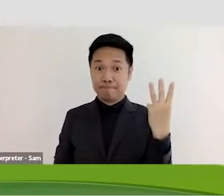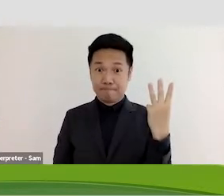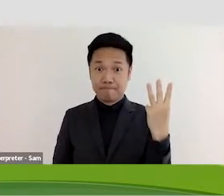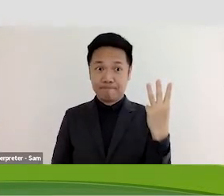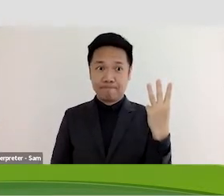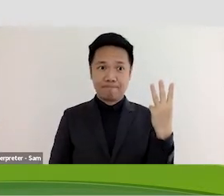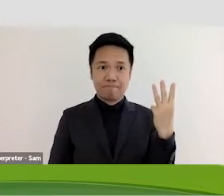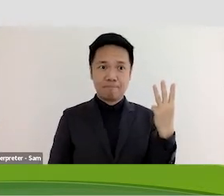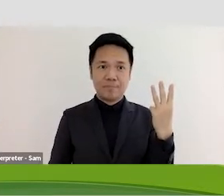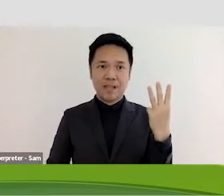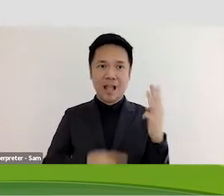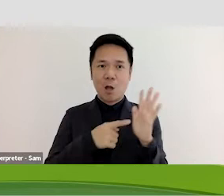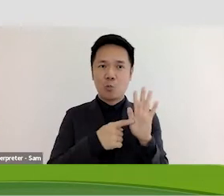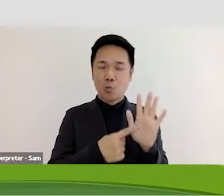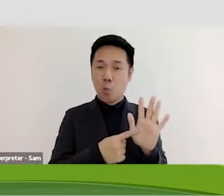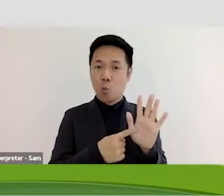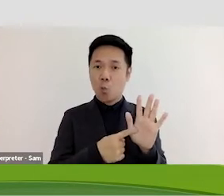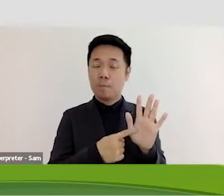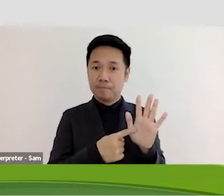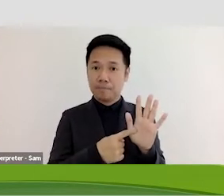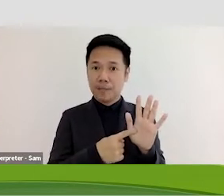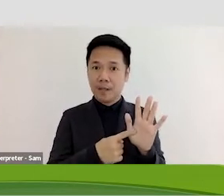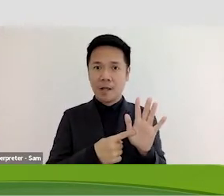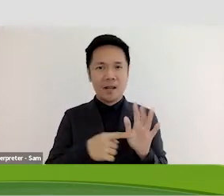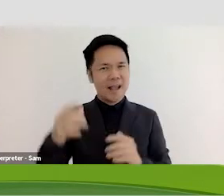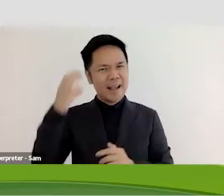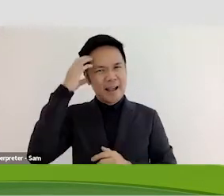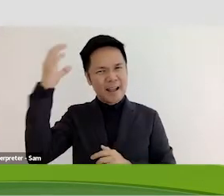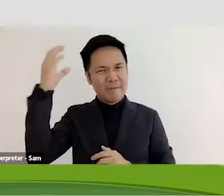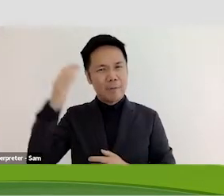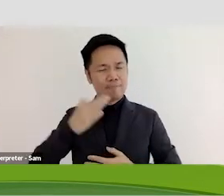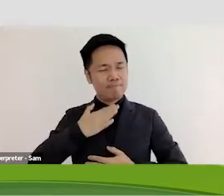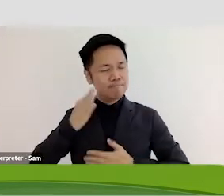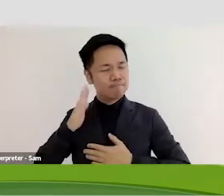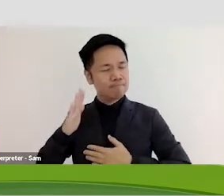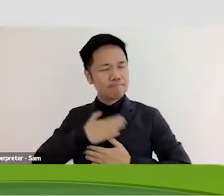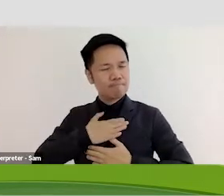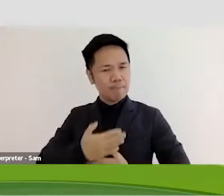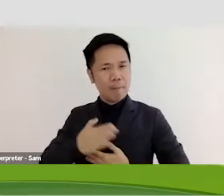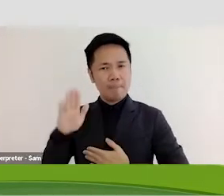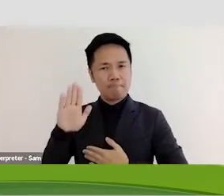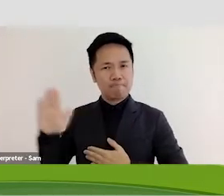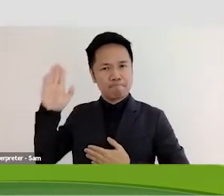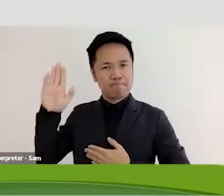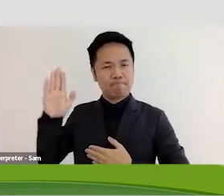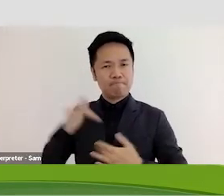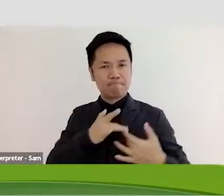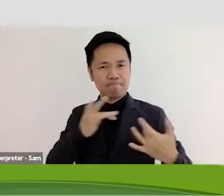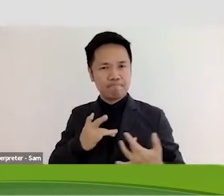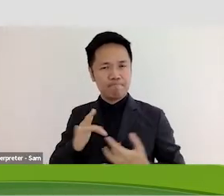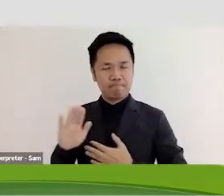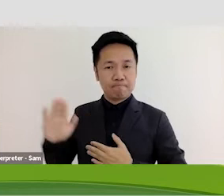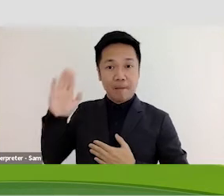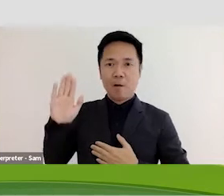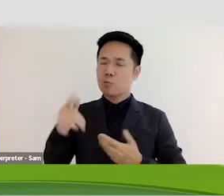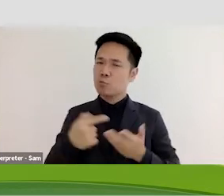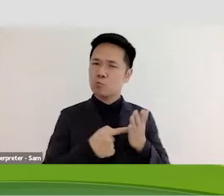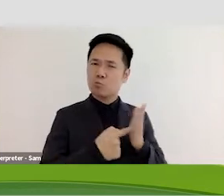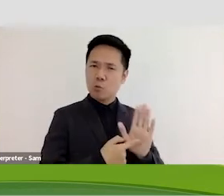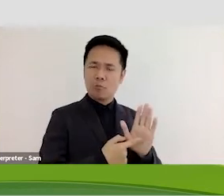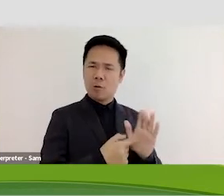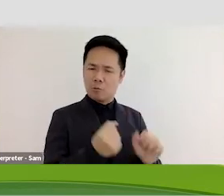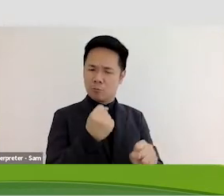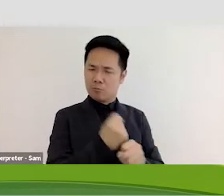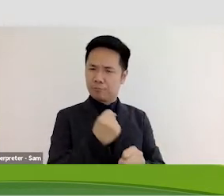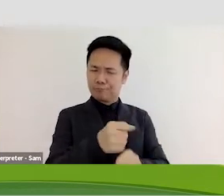on demonstrating strong political commitment by carrying out concrete actions. And we will look at